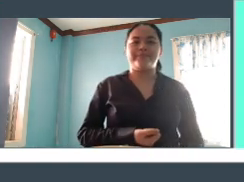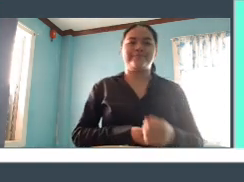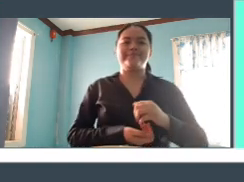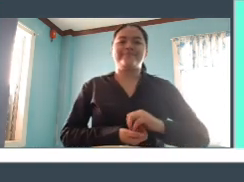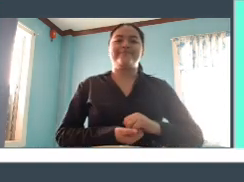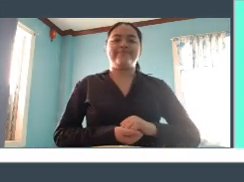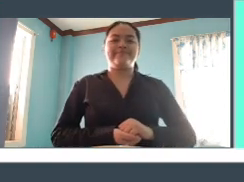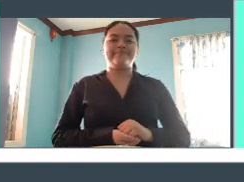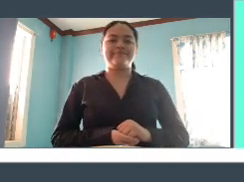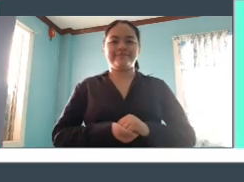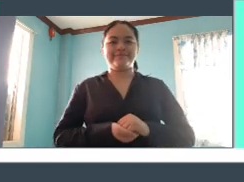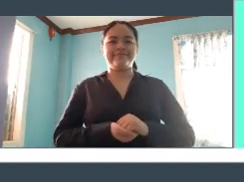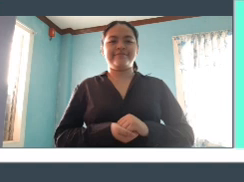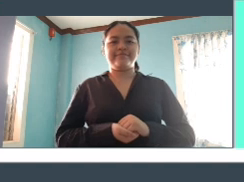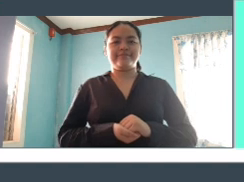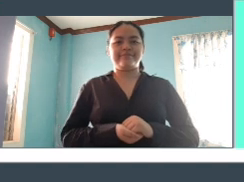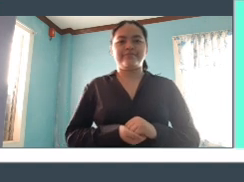flavor.